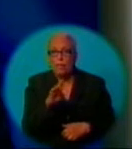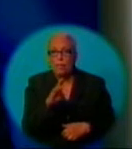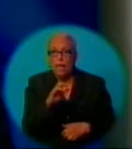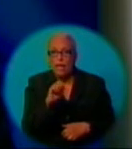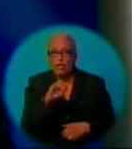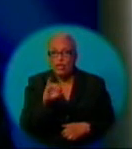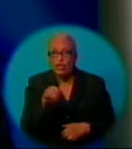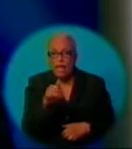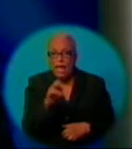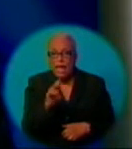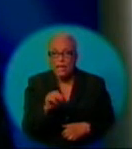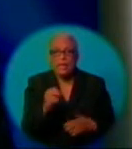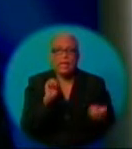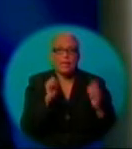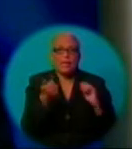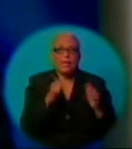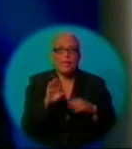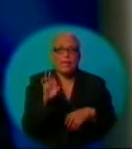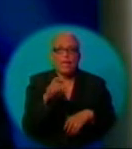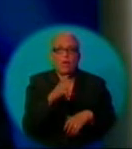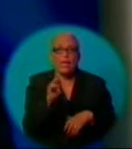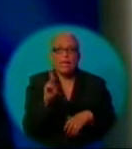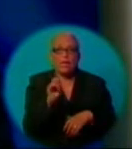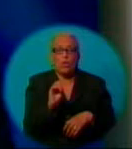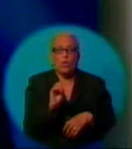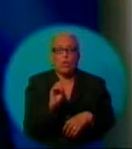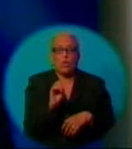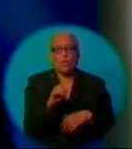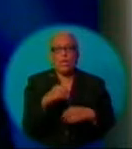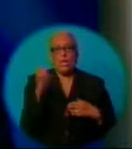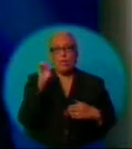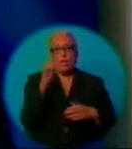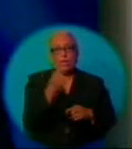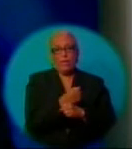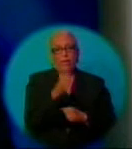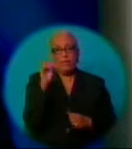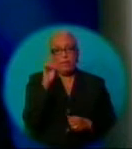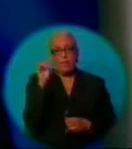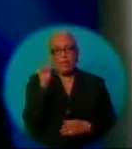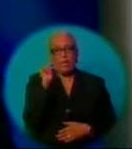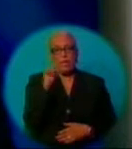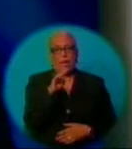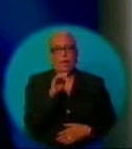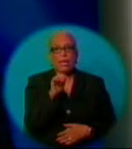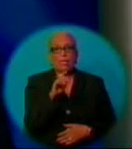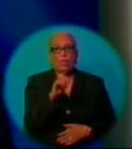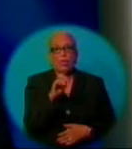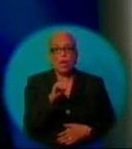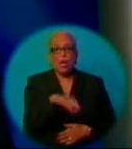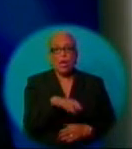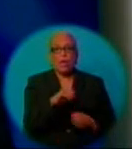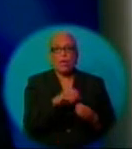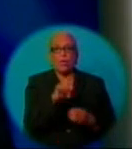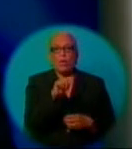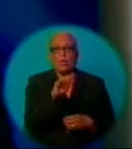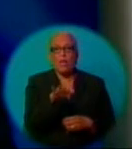Azerbaijan. Competing in the 91-kilogram category, Emmanuel defeated Dimitar Tashkov of Macedonia on